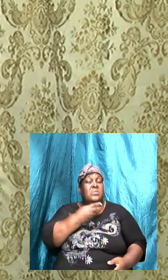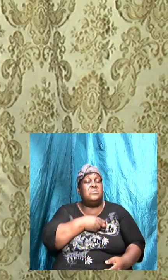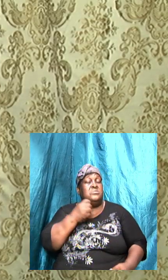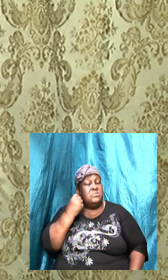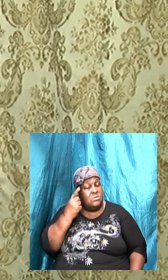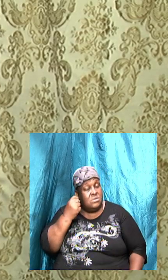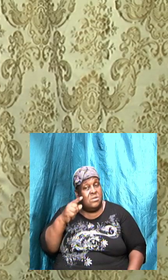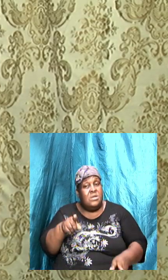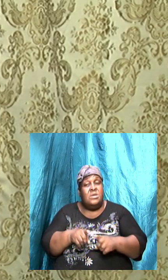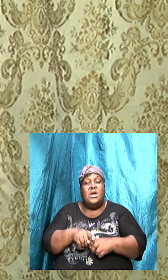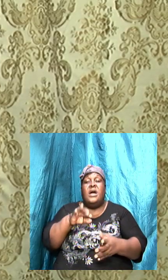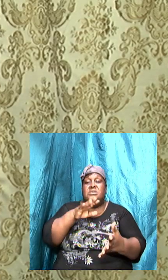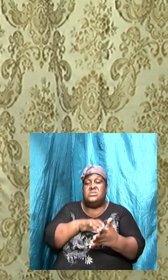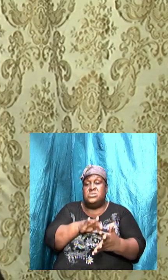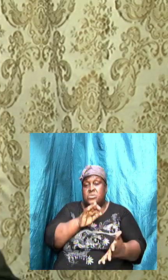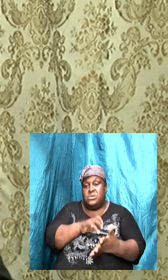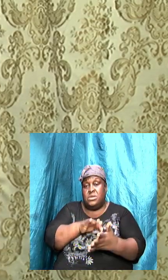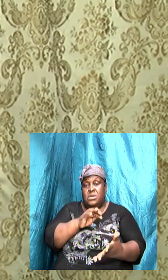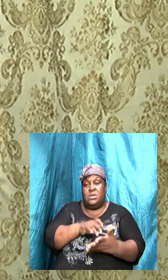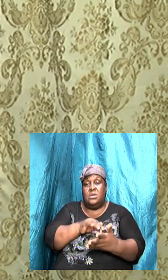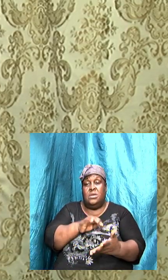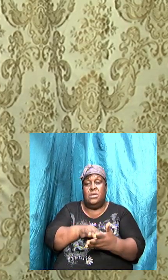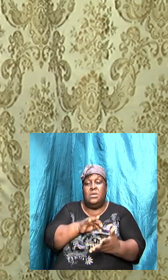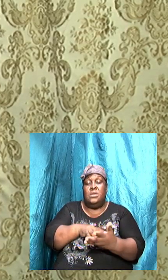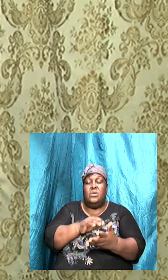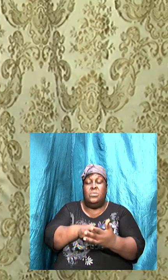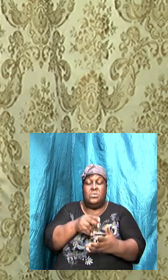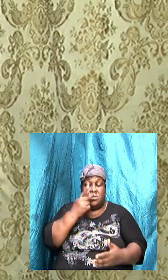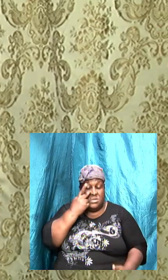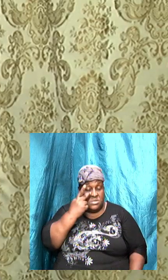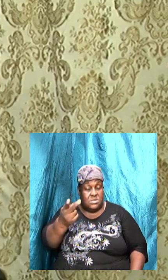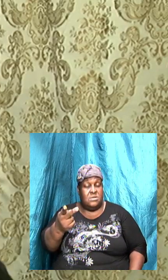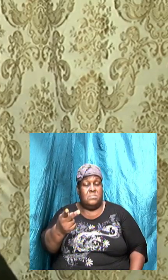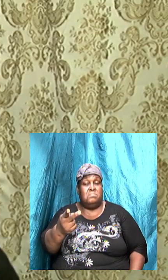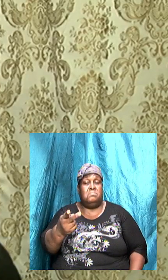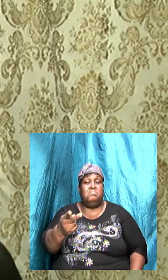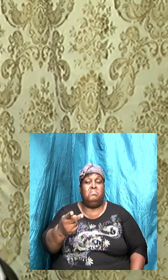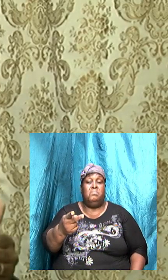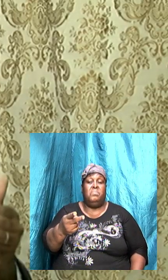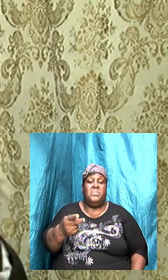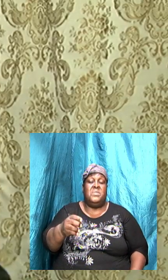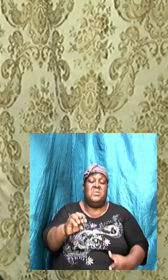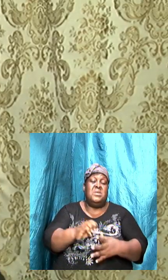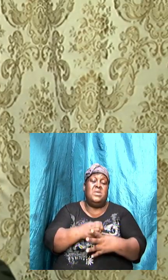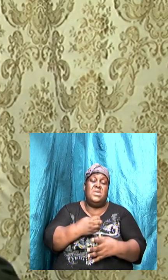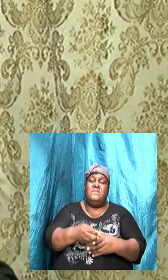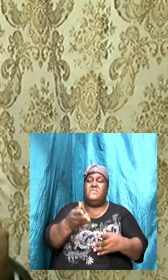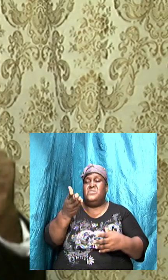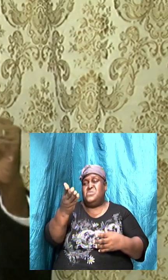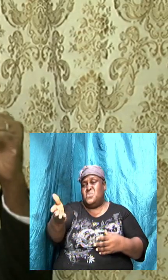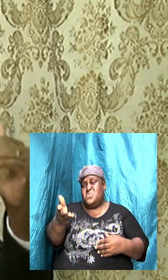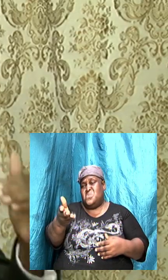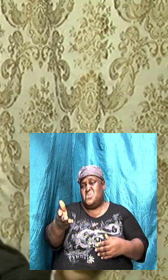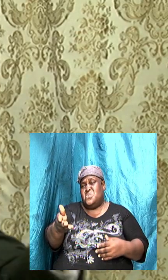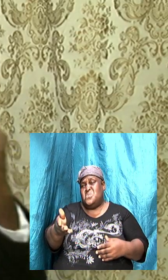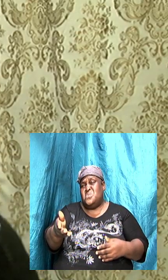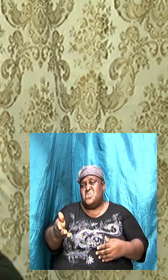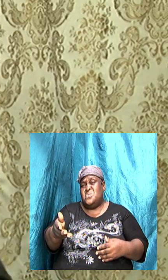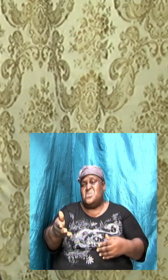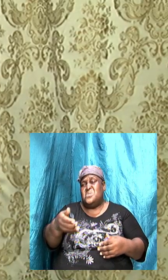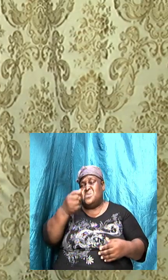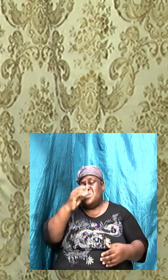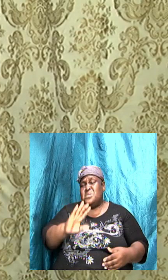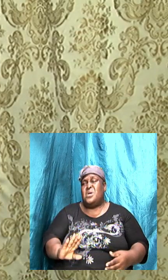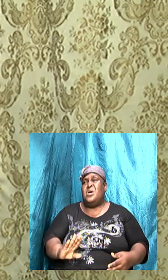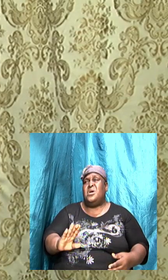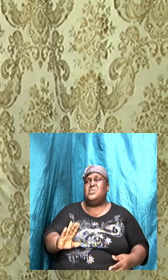through, we pick up and we see that even those that got their rebuke from